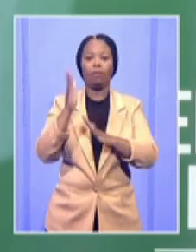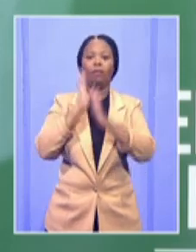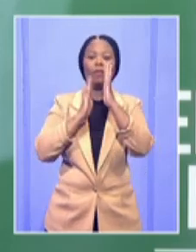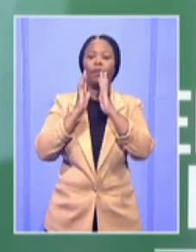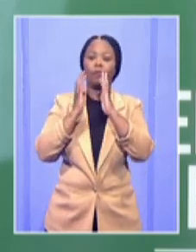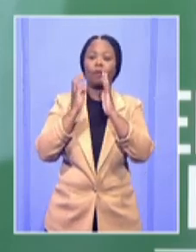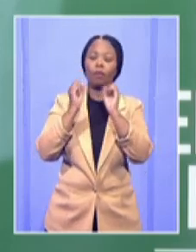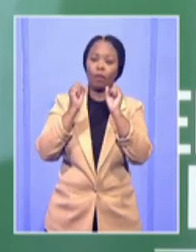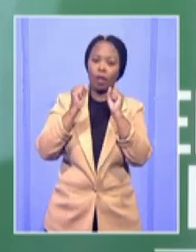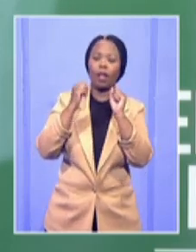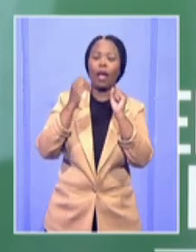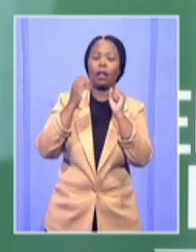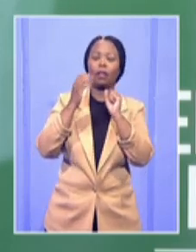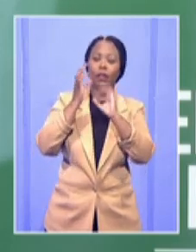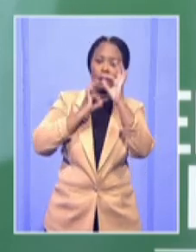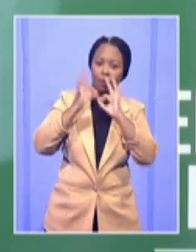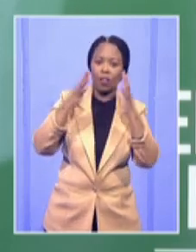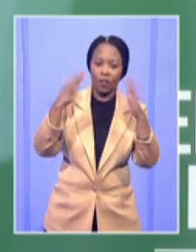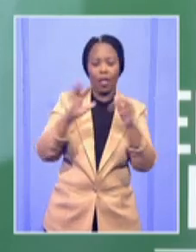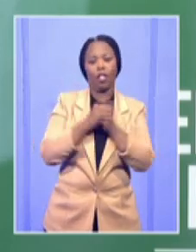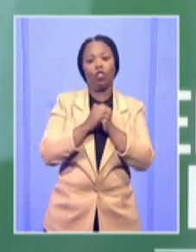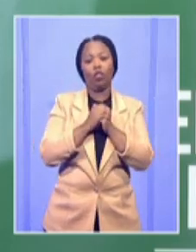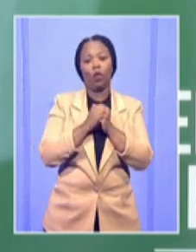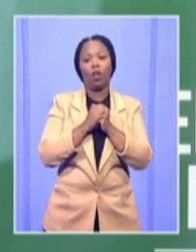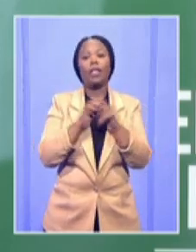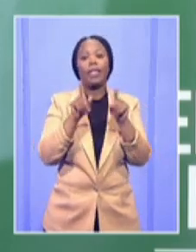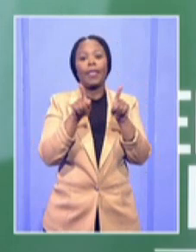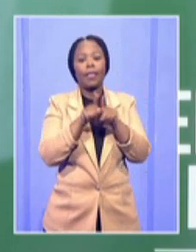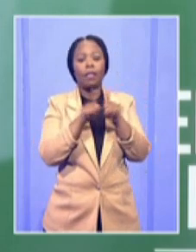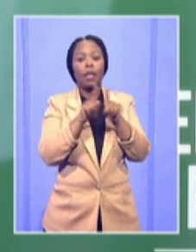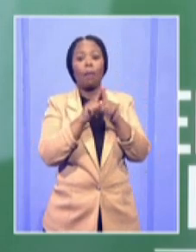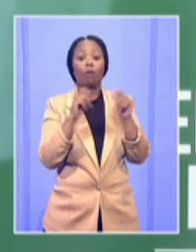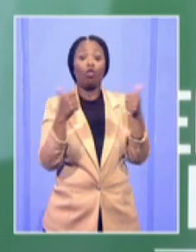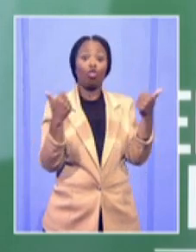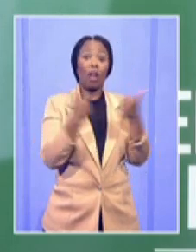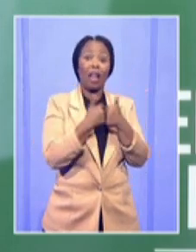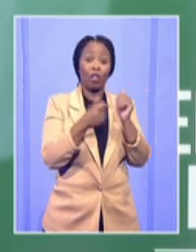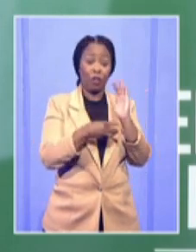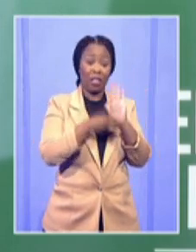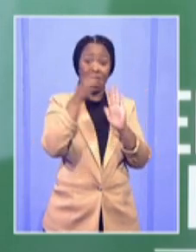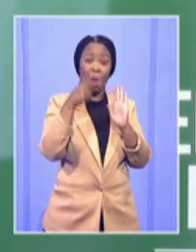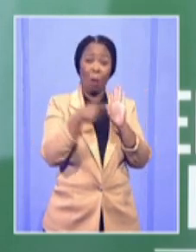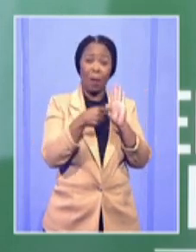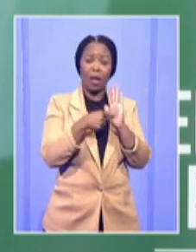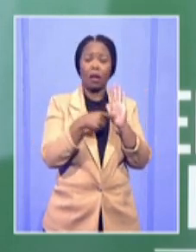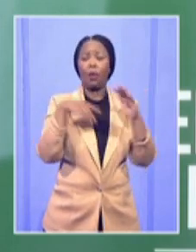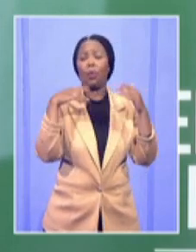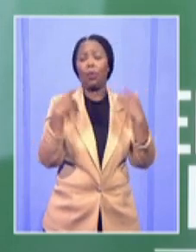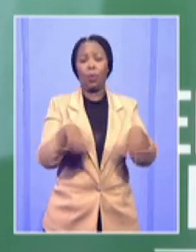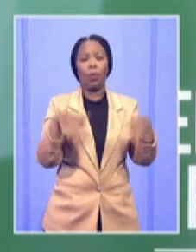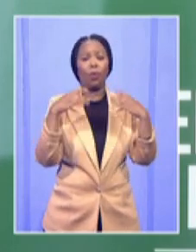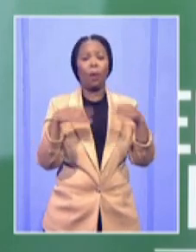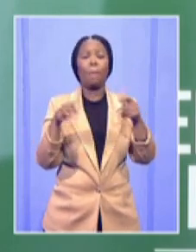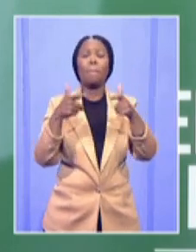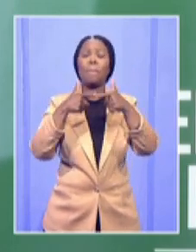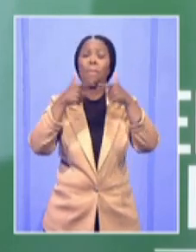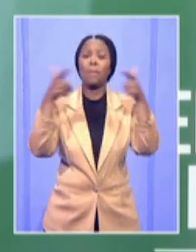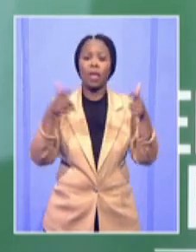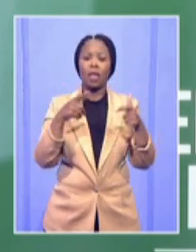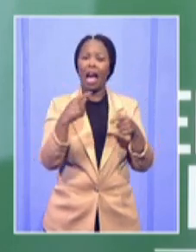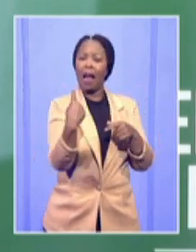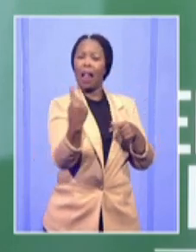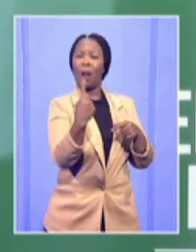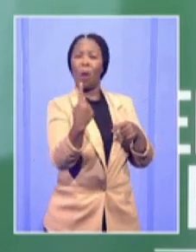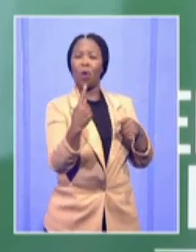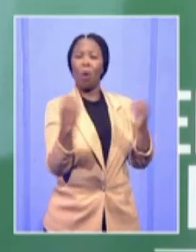dealing today is that the challenges of development are so big that none of us can work alone and create an environment to